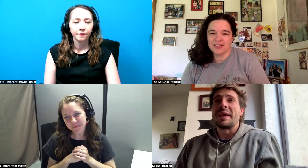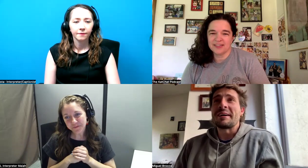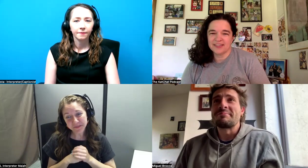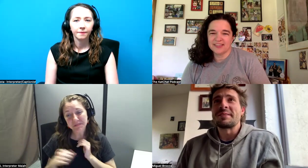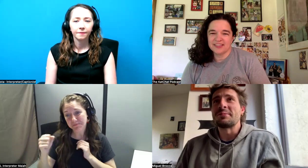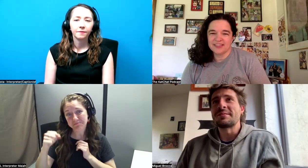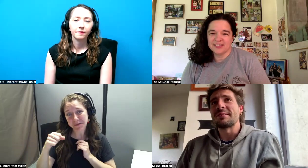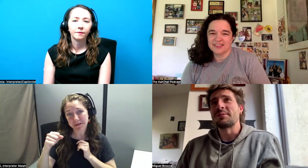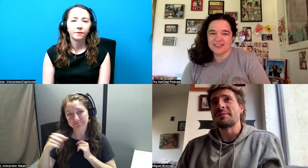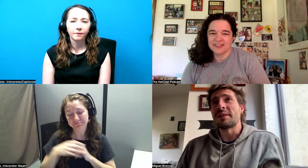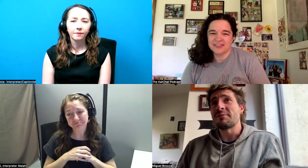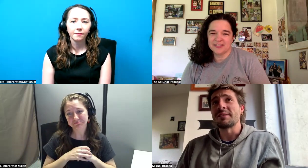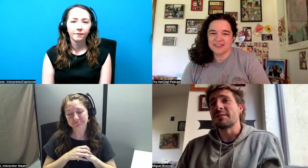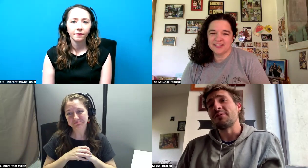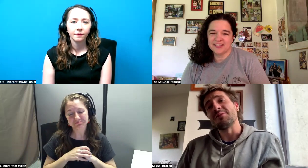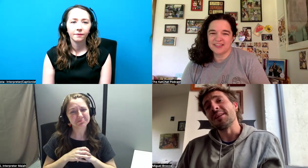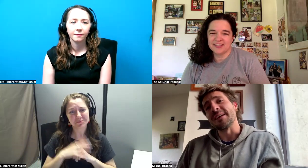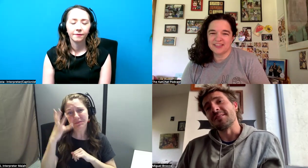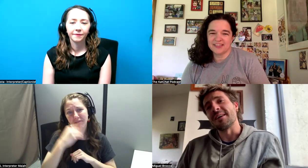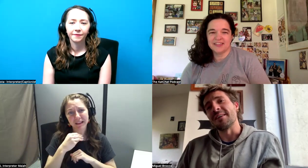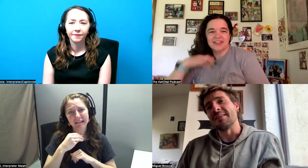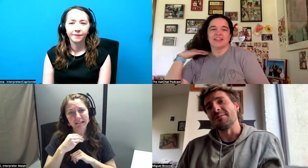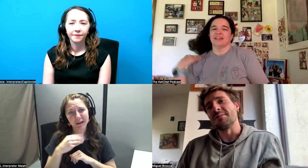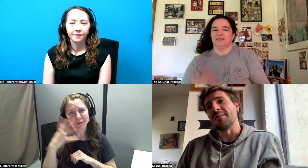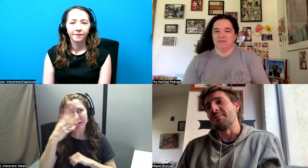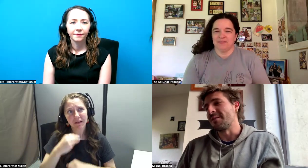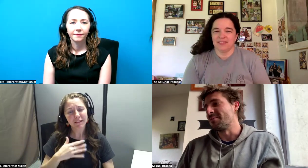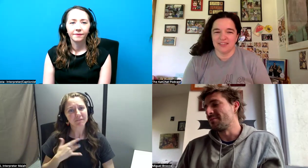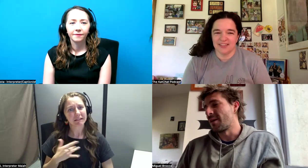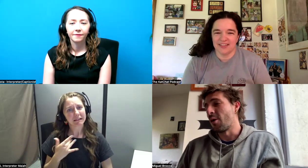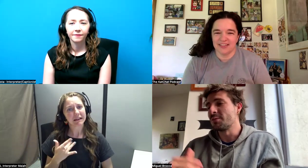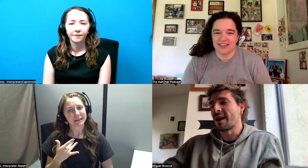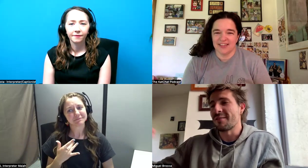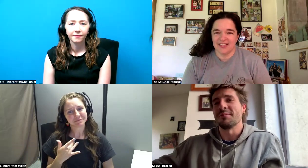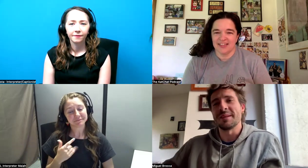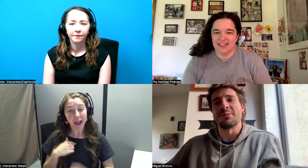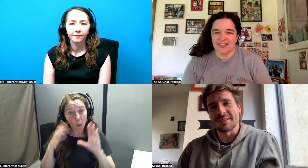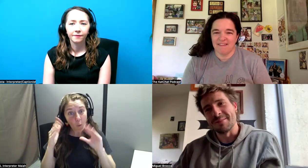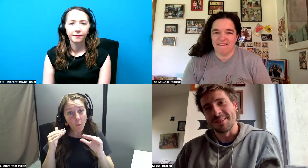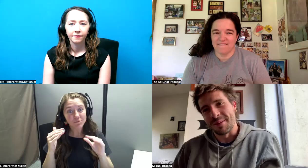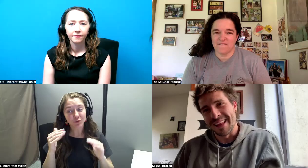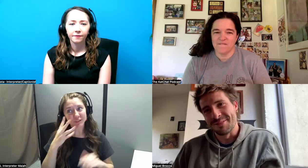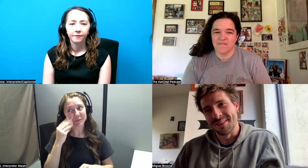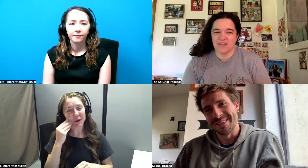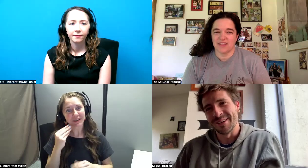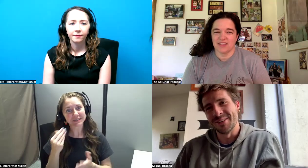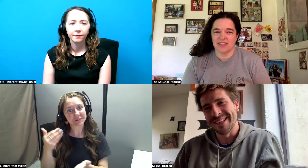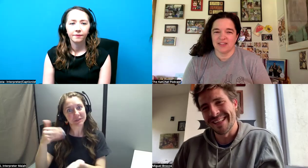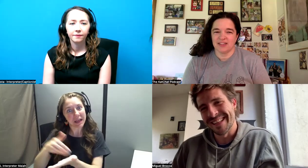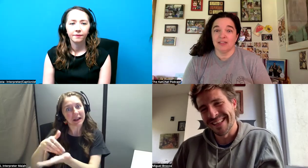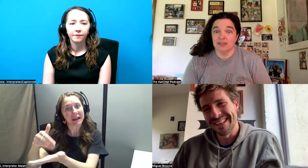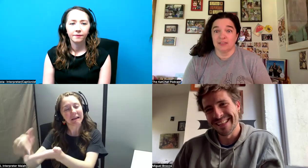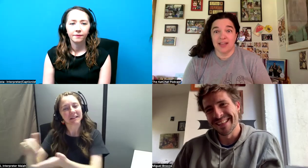yeah, yeah, it was lovely. It's a lovely feeling that I hope to have many more times in my life, you